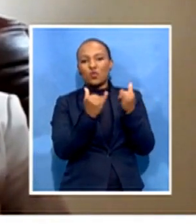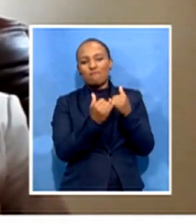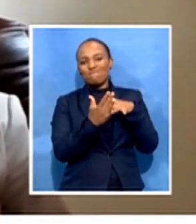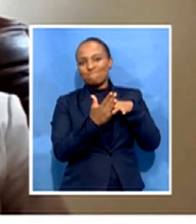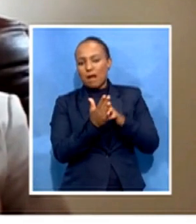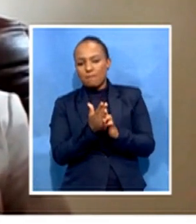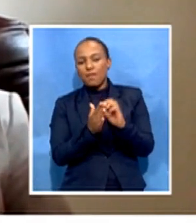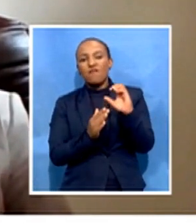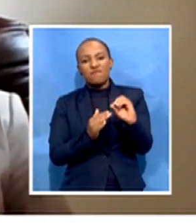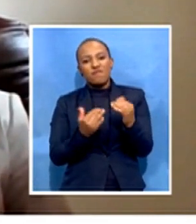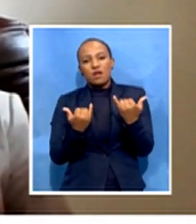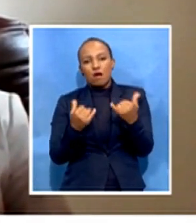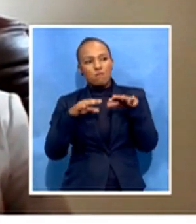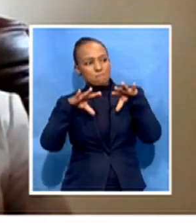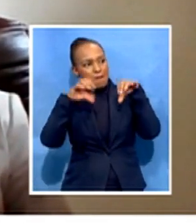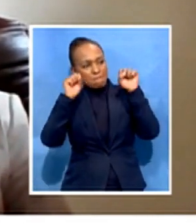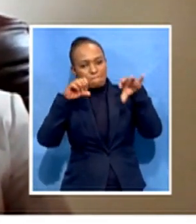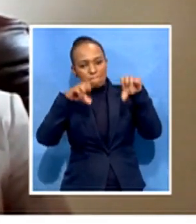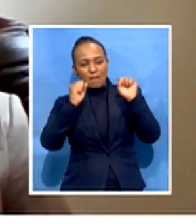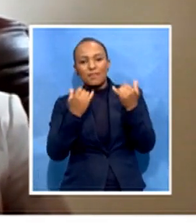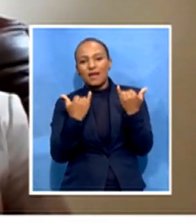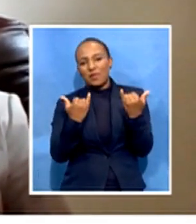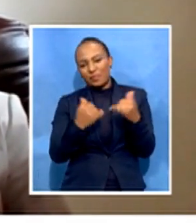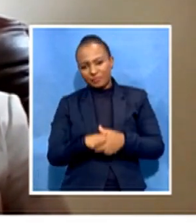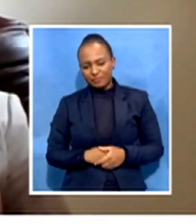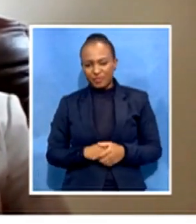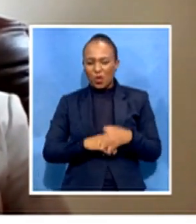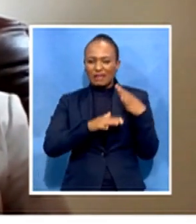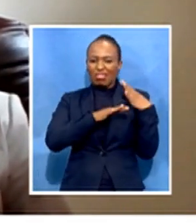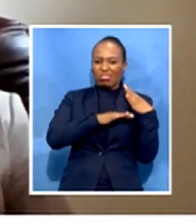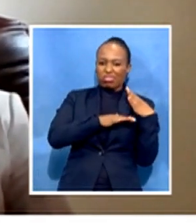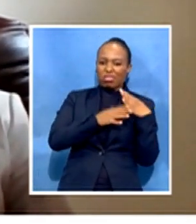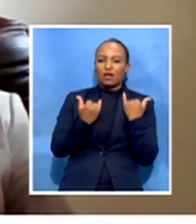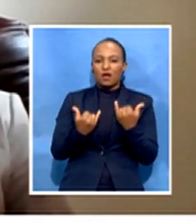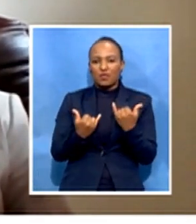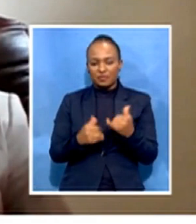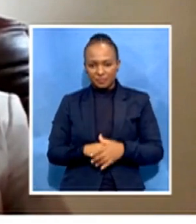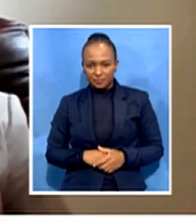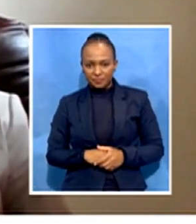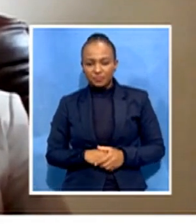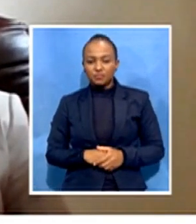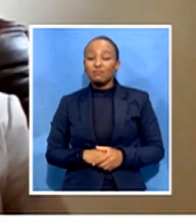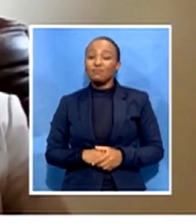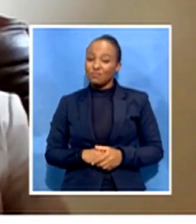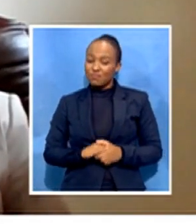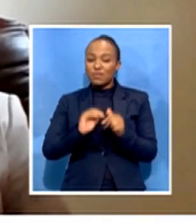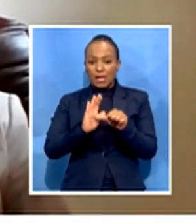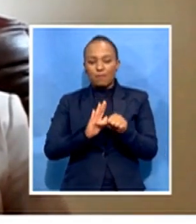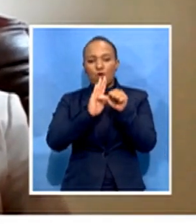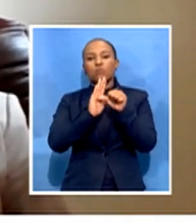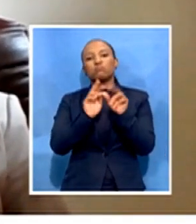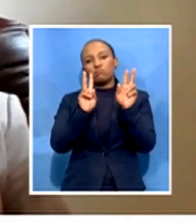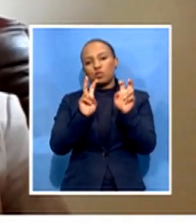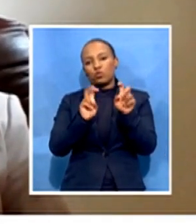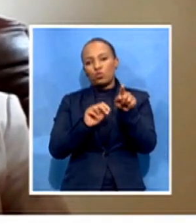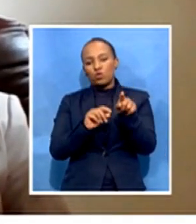albatross around our necks. So it's a very critical issue, and unfortunately, we cannot expect that